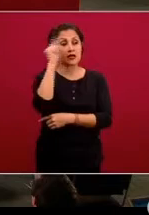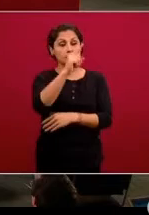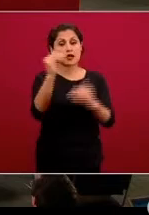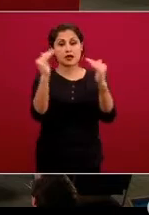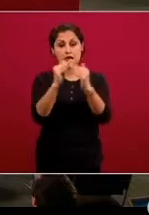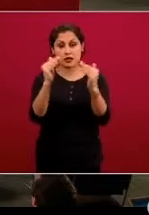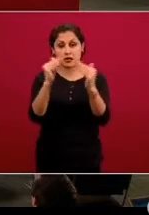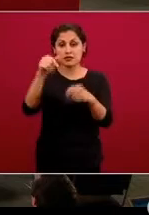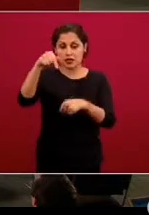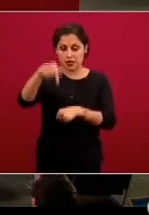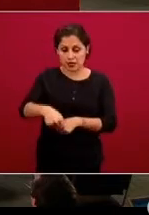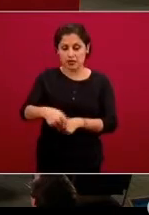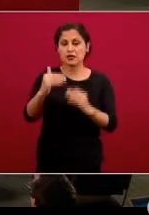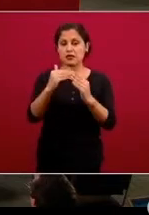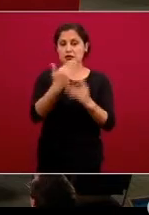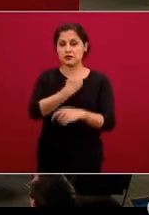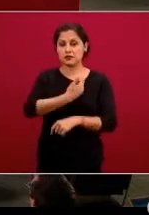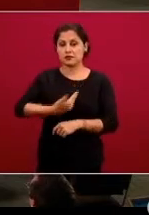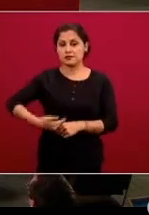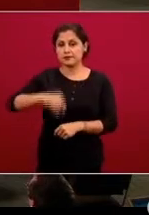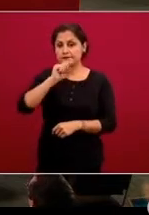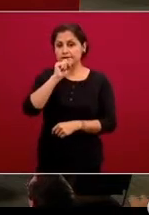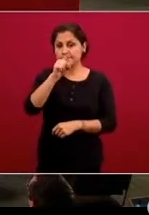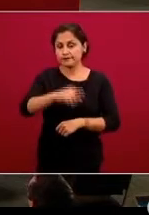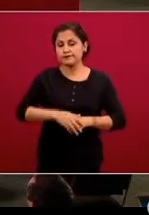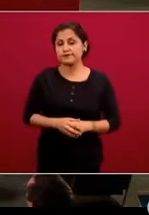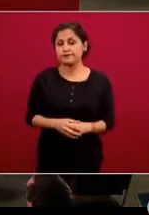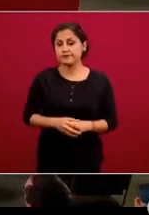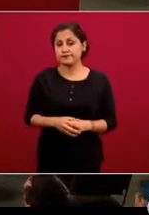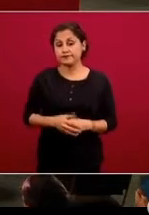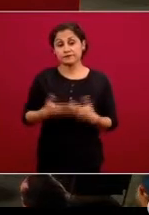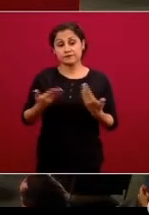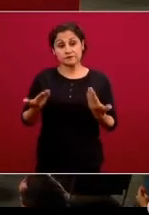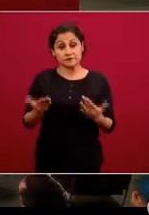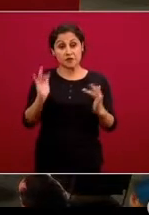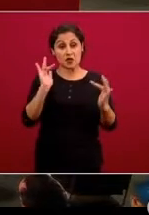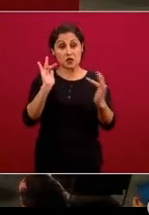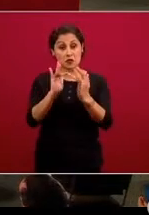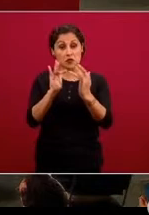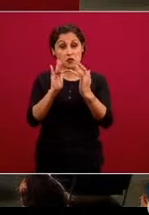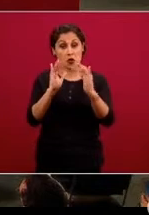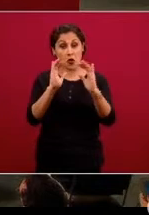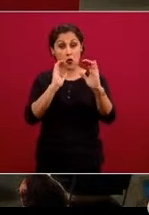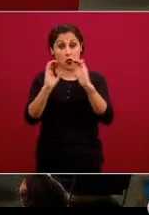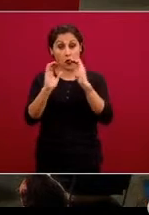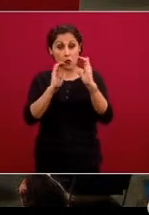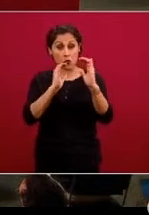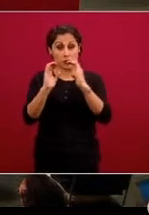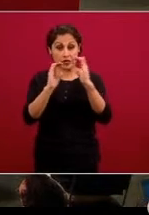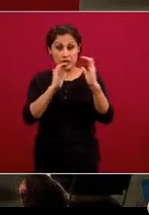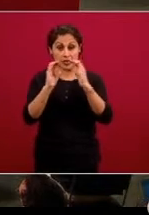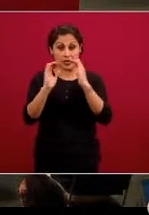One of our main communication tools that we've currently been using is WhatsApp.